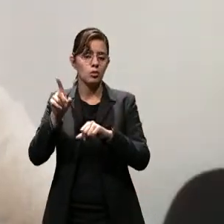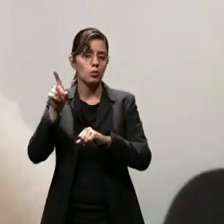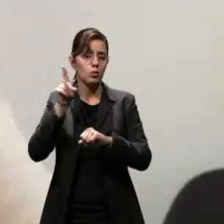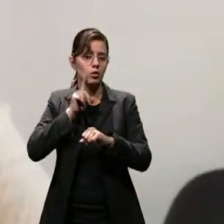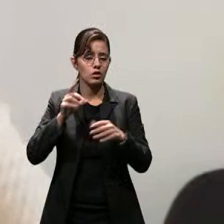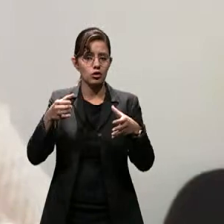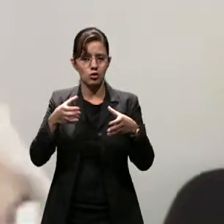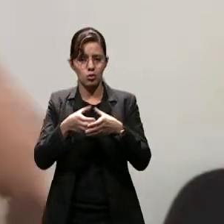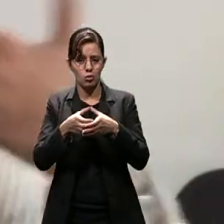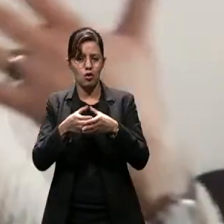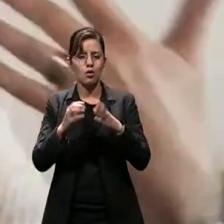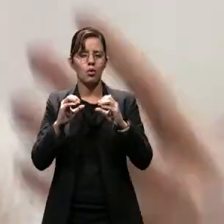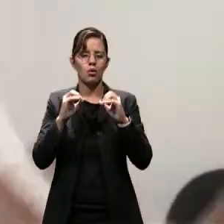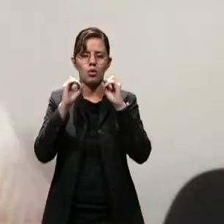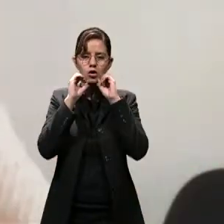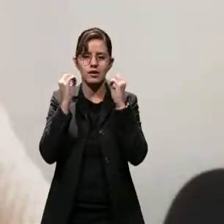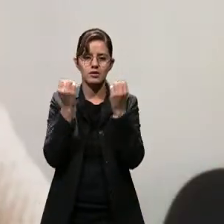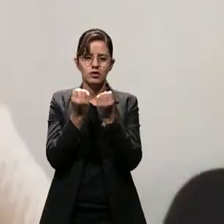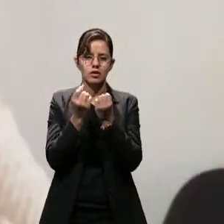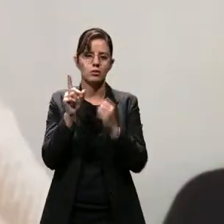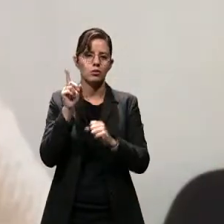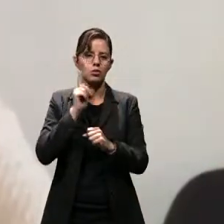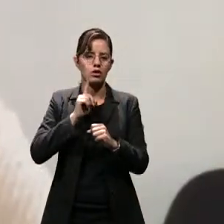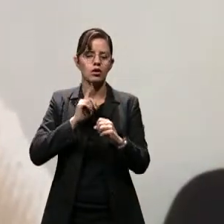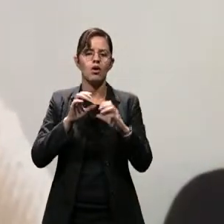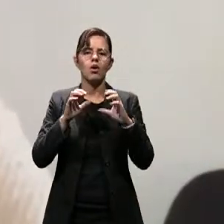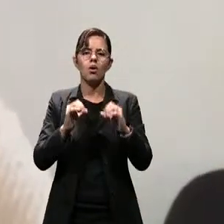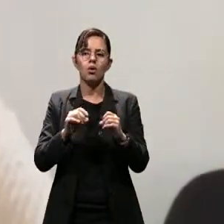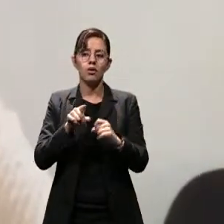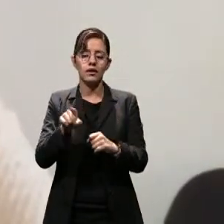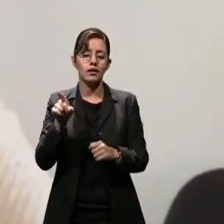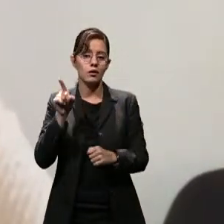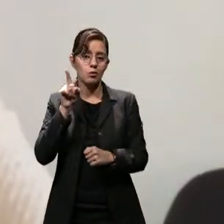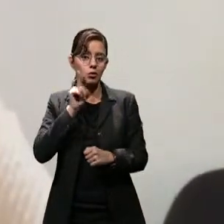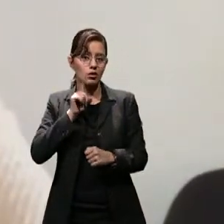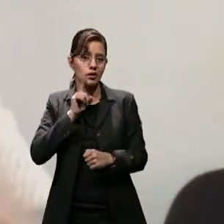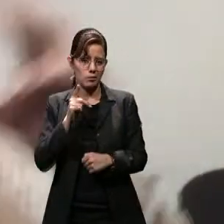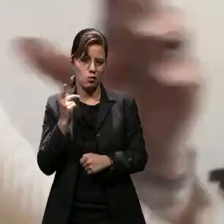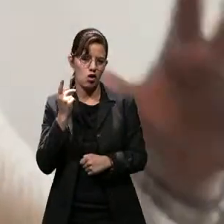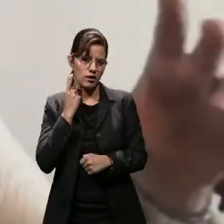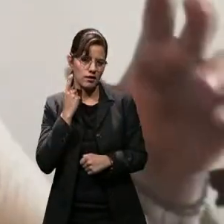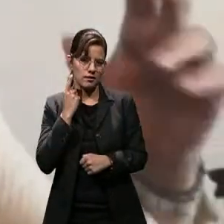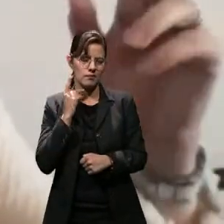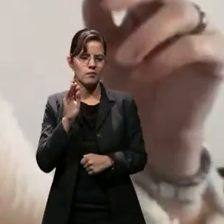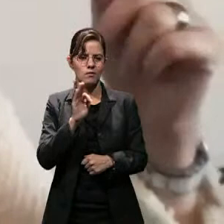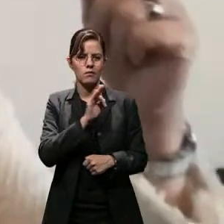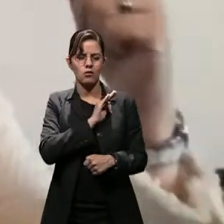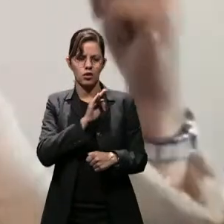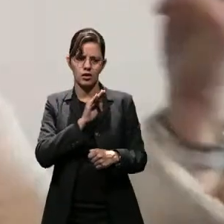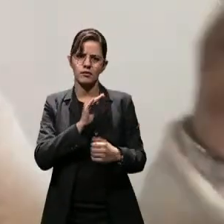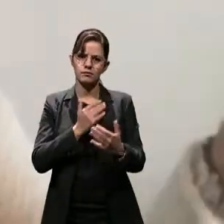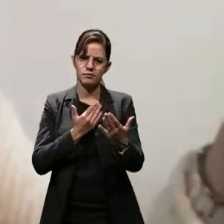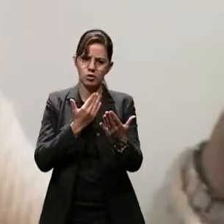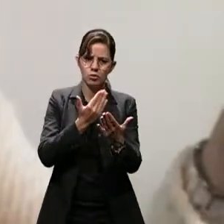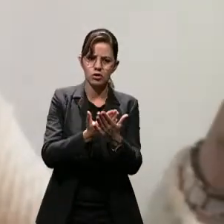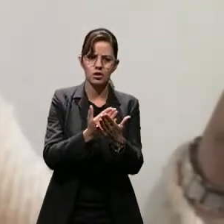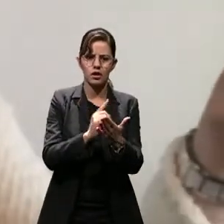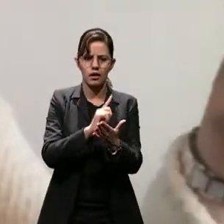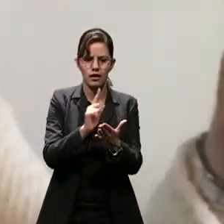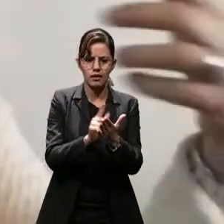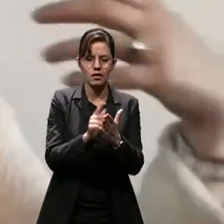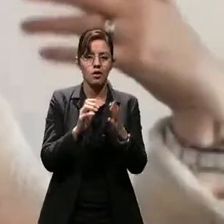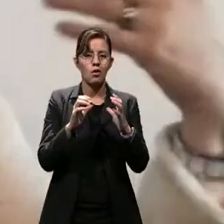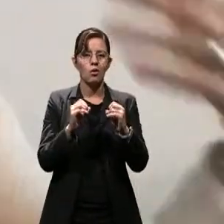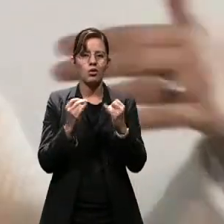that women demonstrations and movements, the political women, not only by driving reforms, but